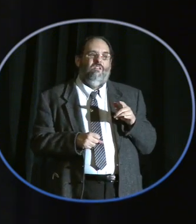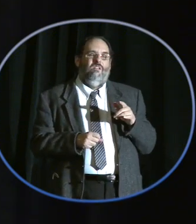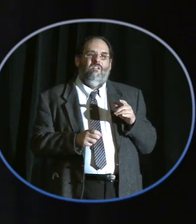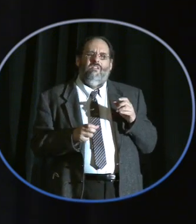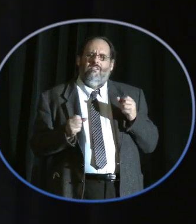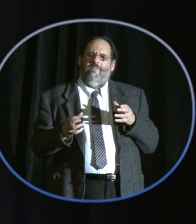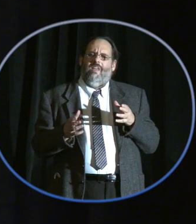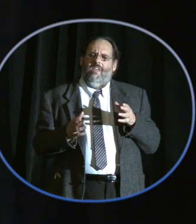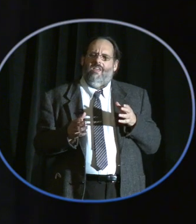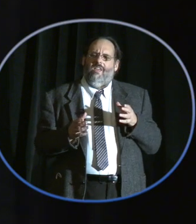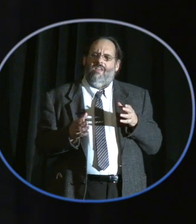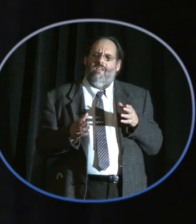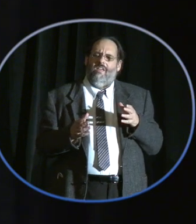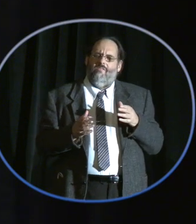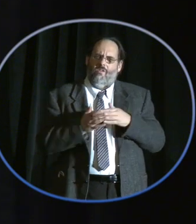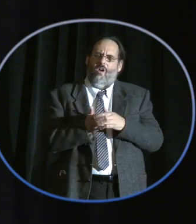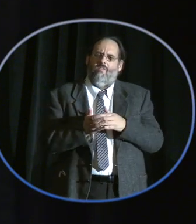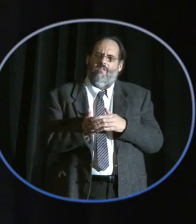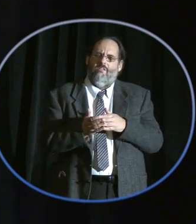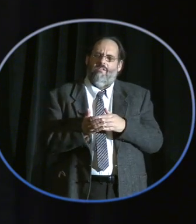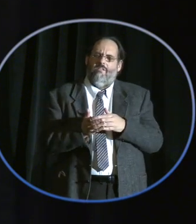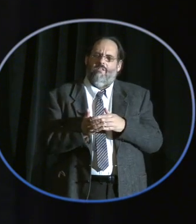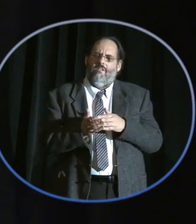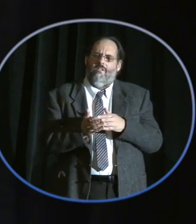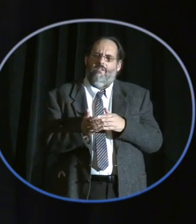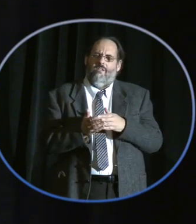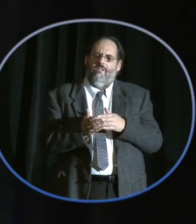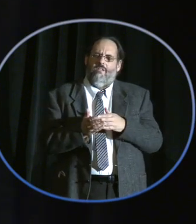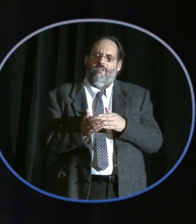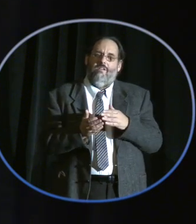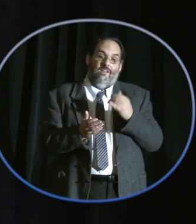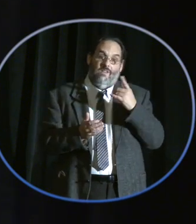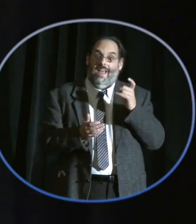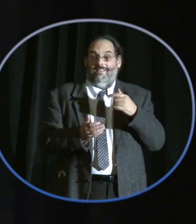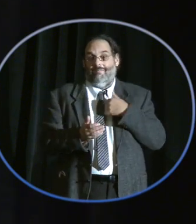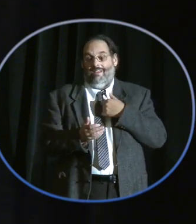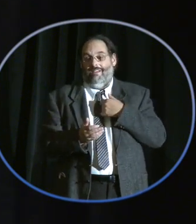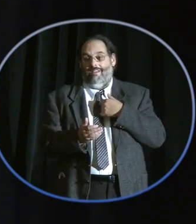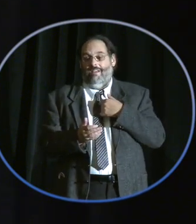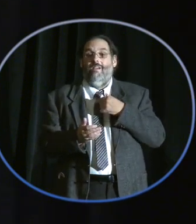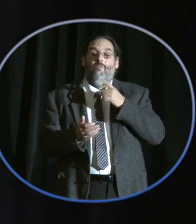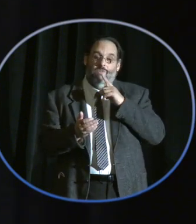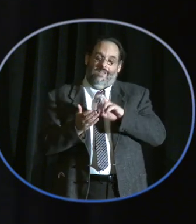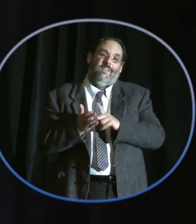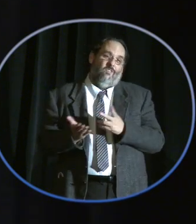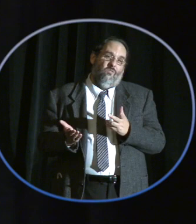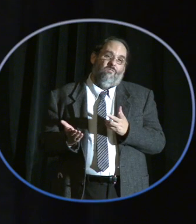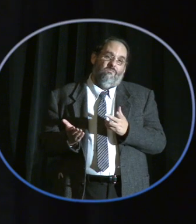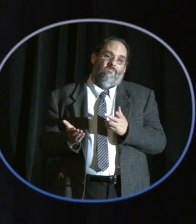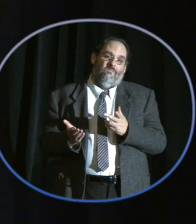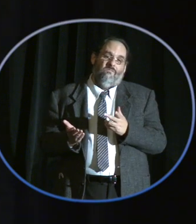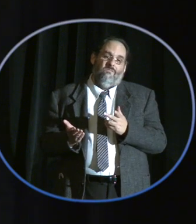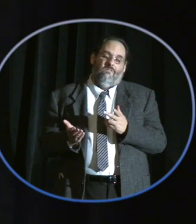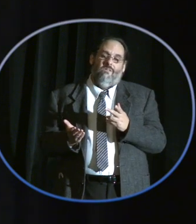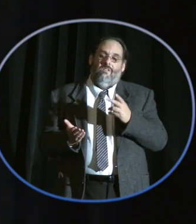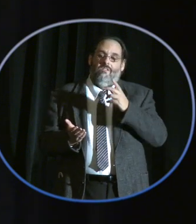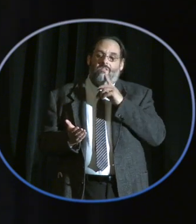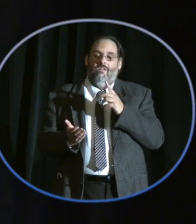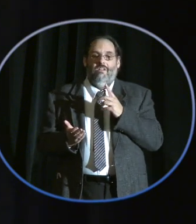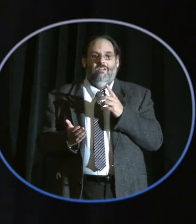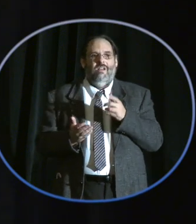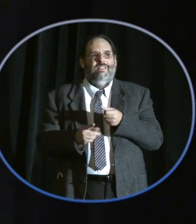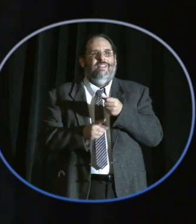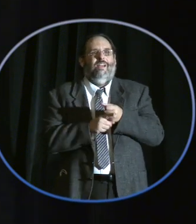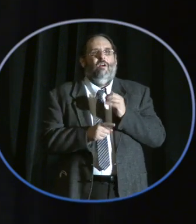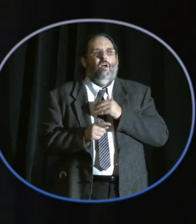many cases, most cases, all cases, if you ask the mayor, intentional, and an attack on our residents'